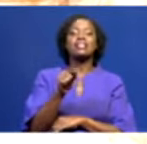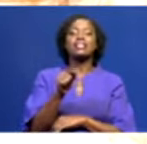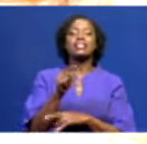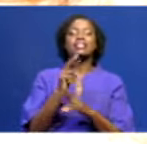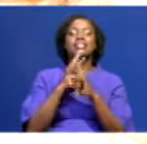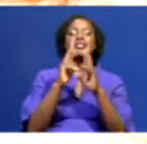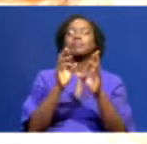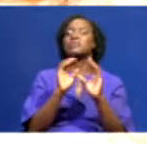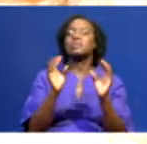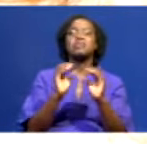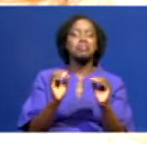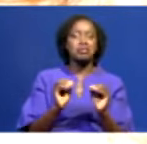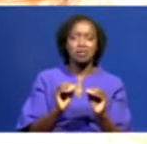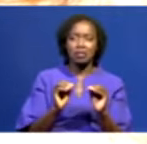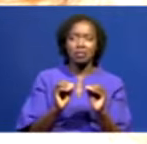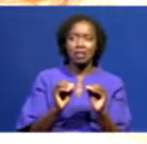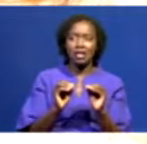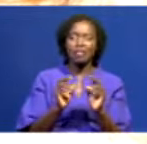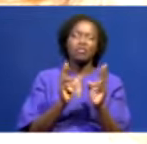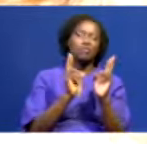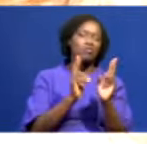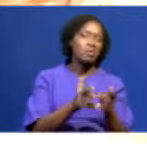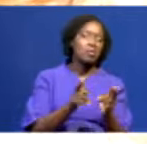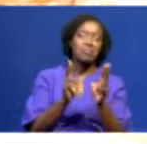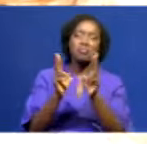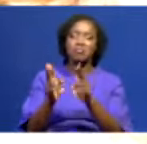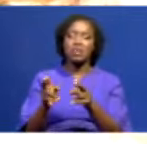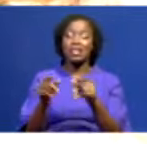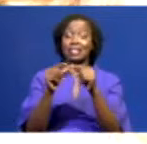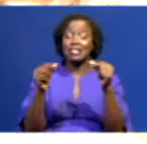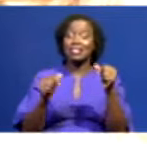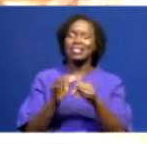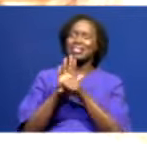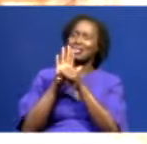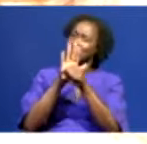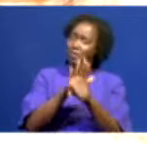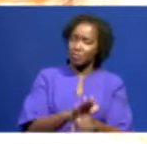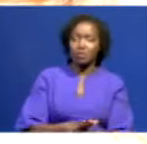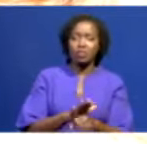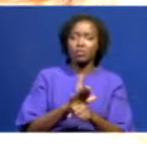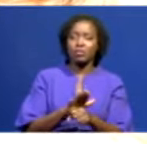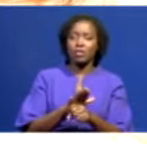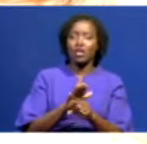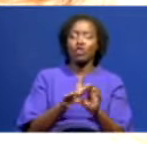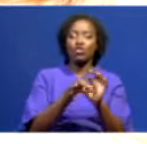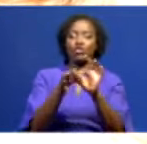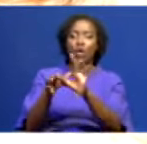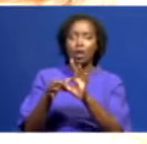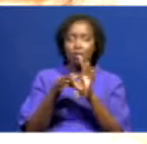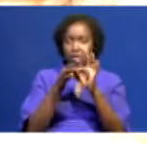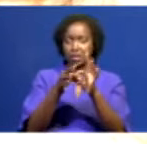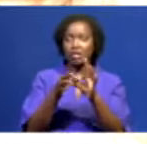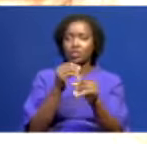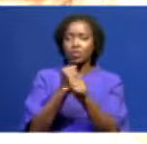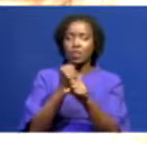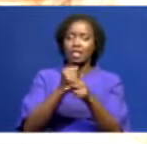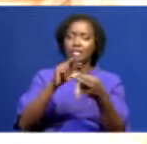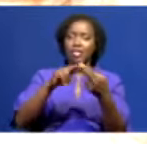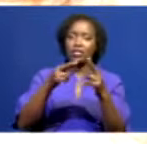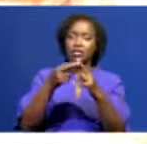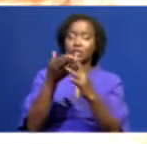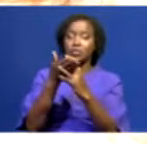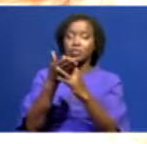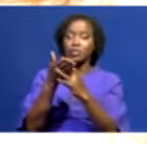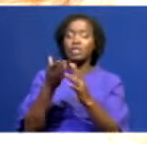unresponsiveness has been the norm and the greatest saboteur to harmonious working relationship between